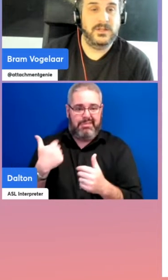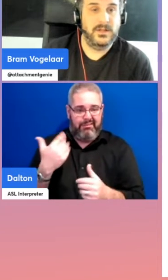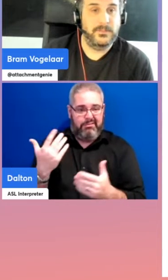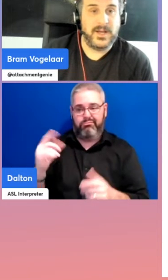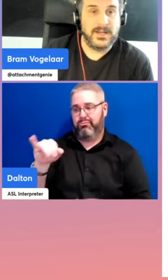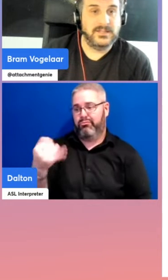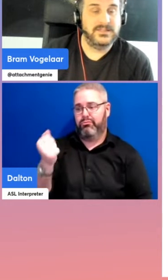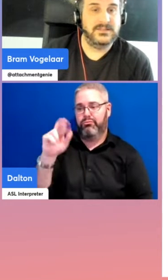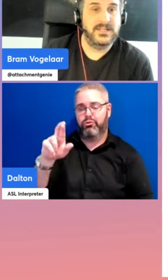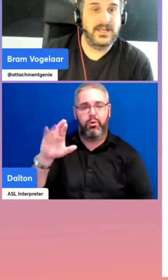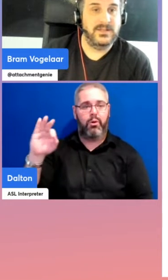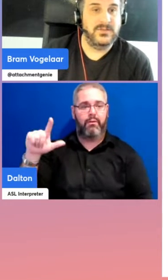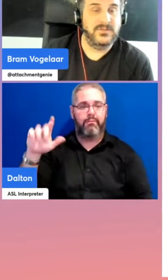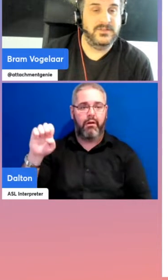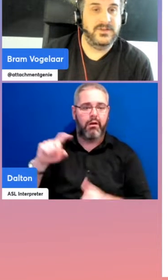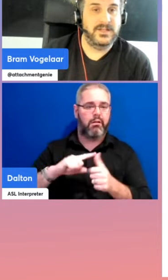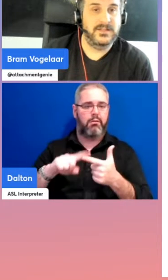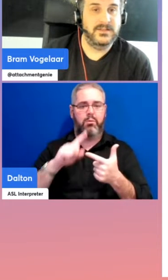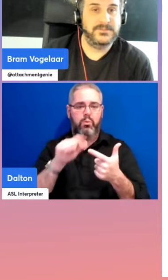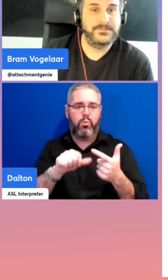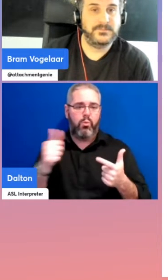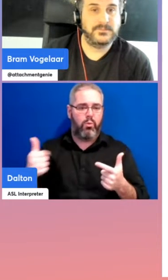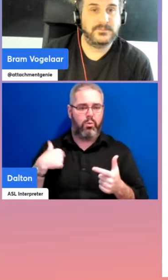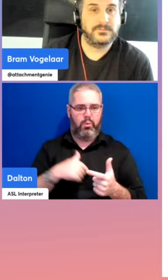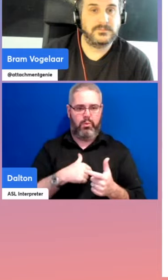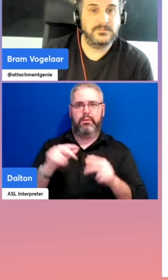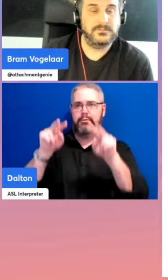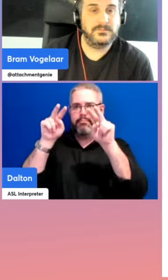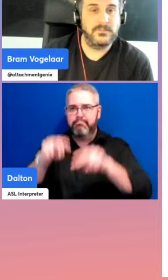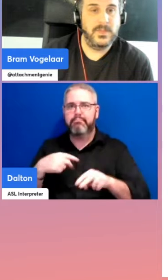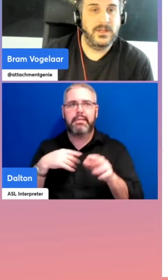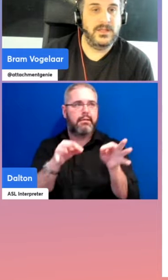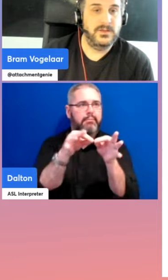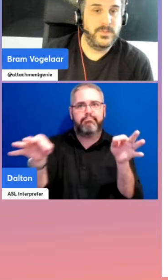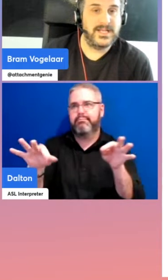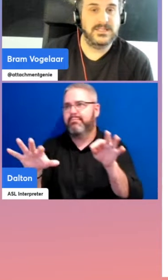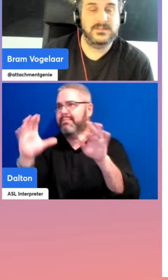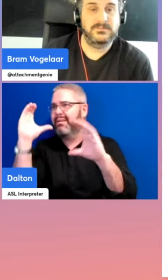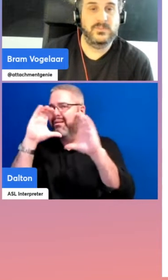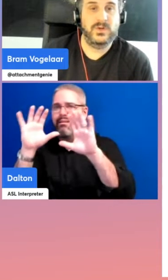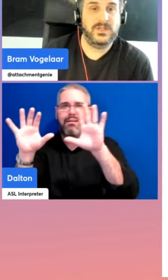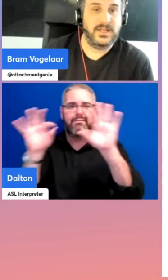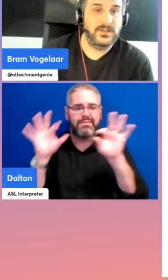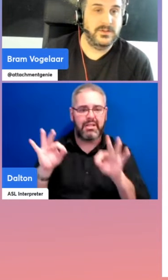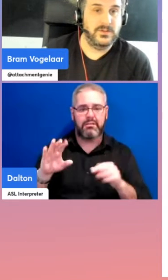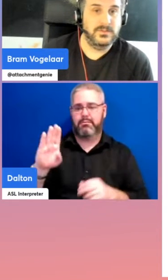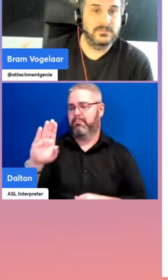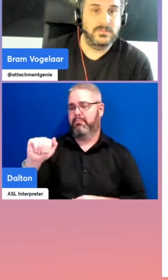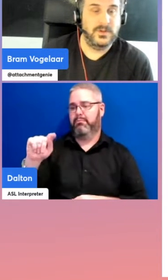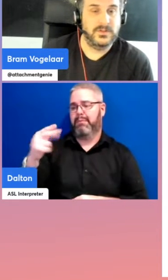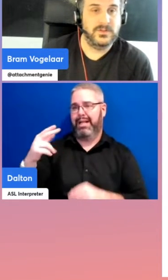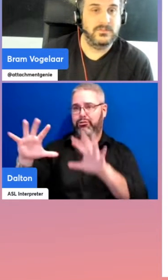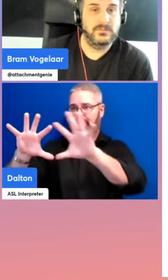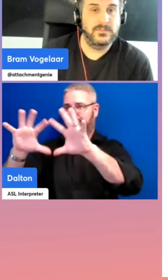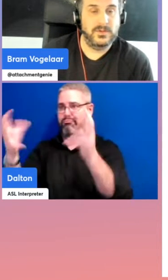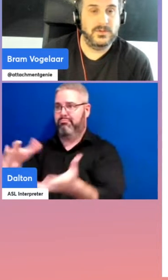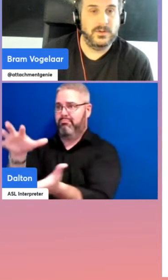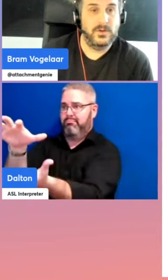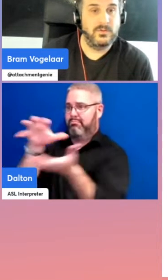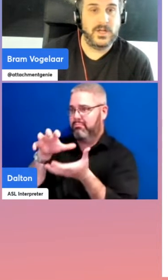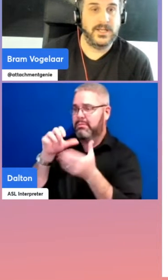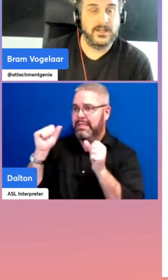or binaries that you've defined. It can do batch work. It can do